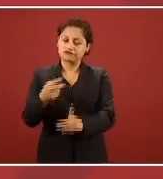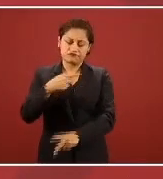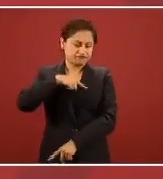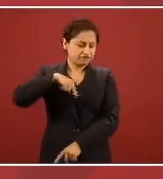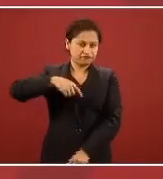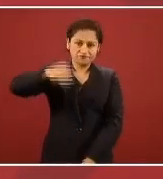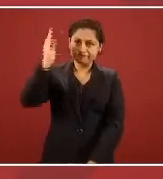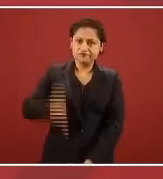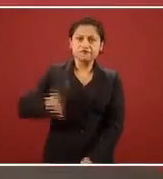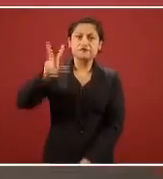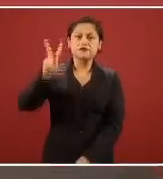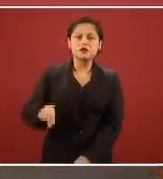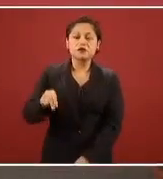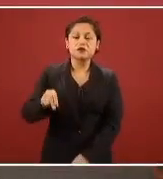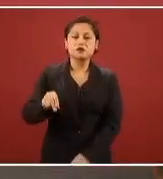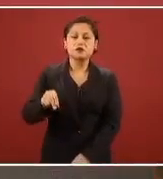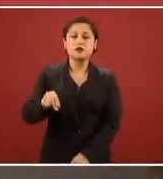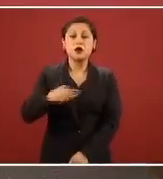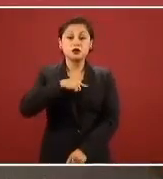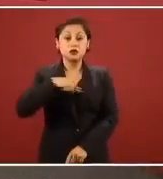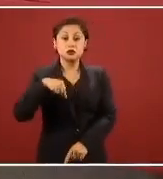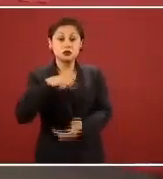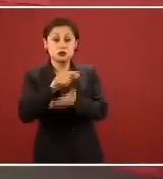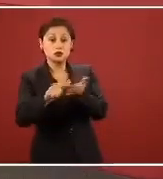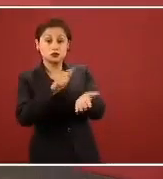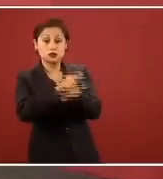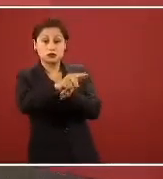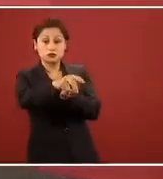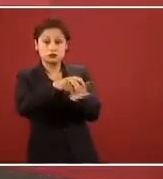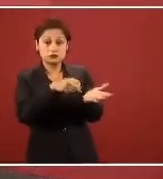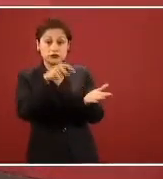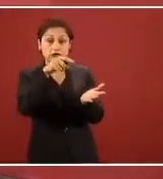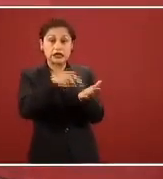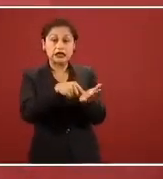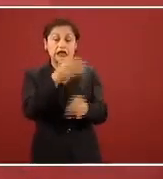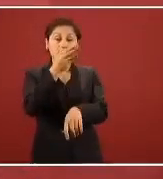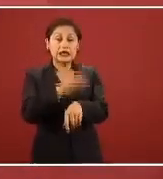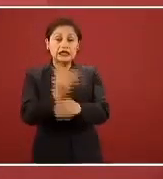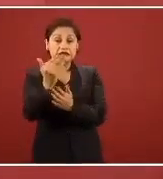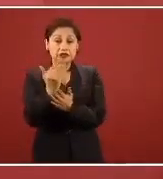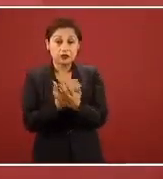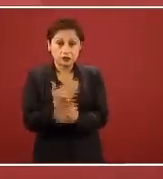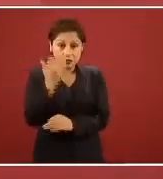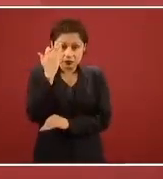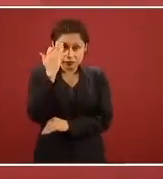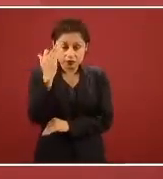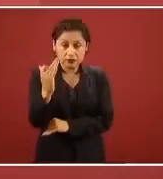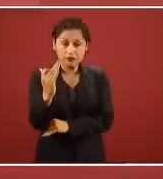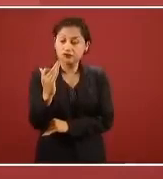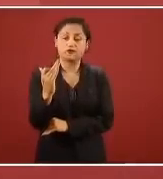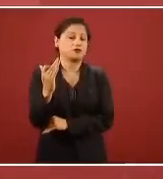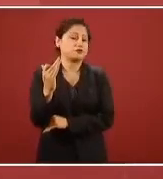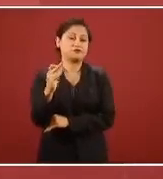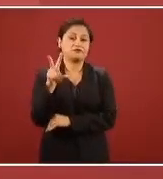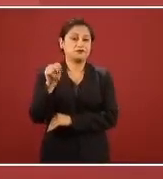para going to modify the laws castigo in order to decrease punishment for delinquents.